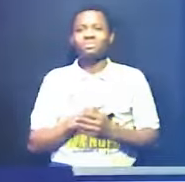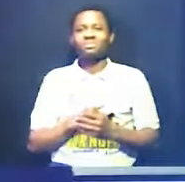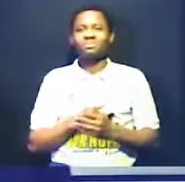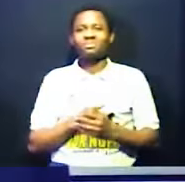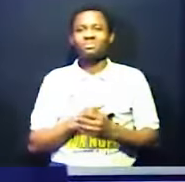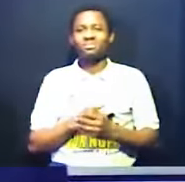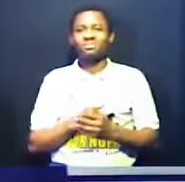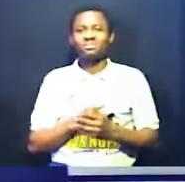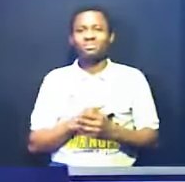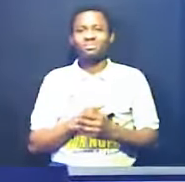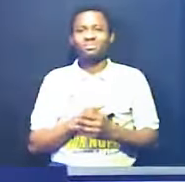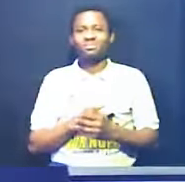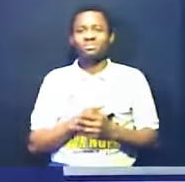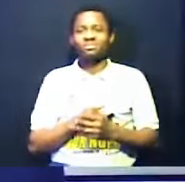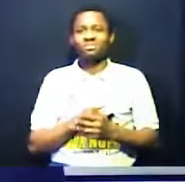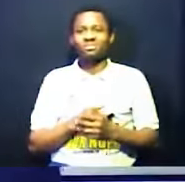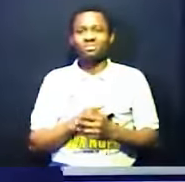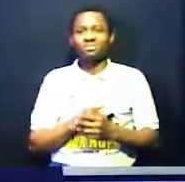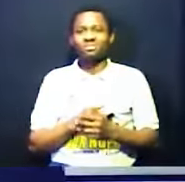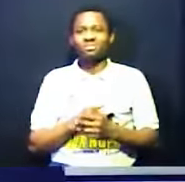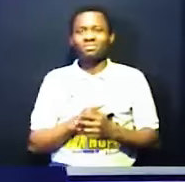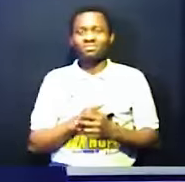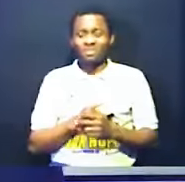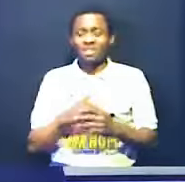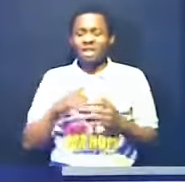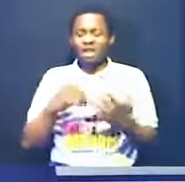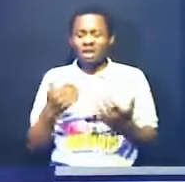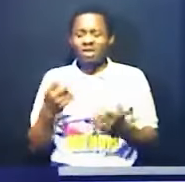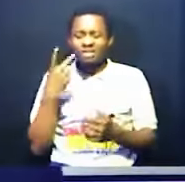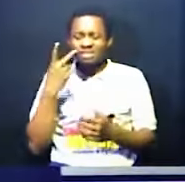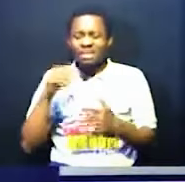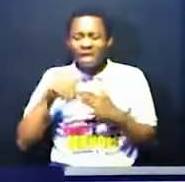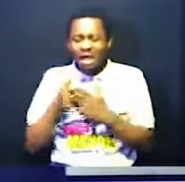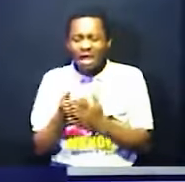about these incidents later in life.